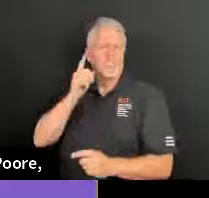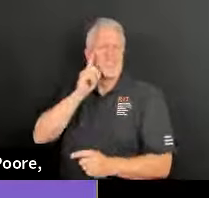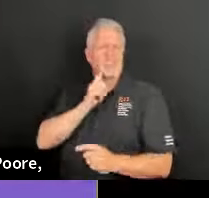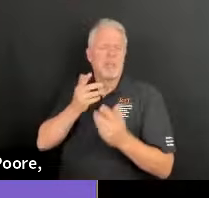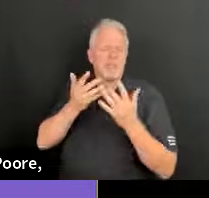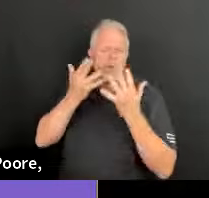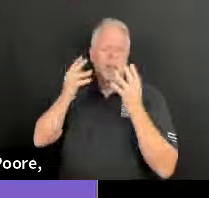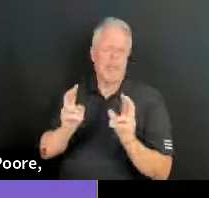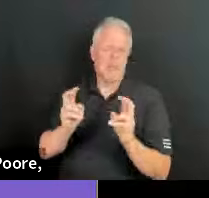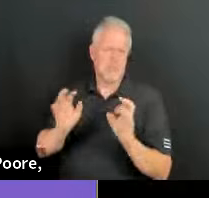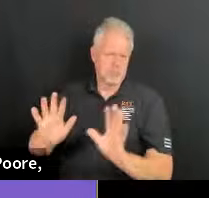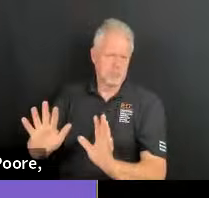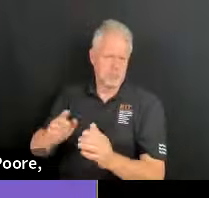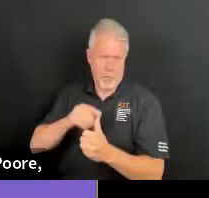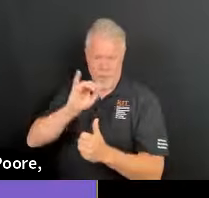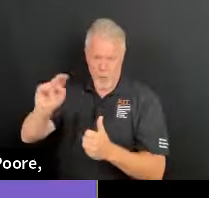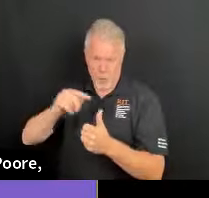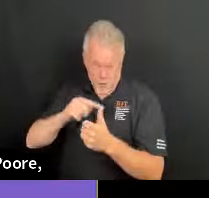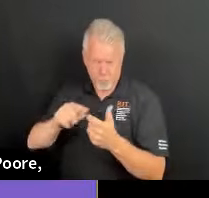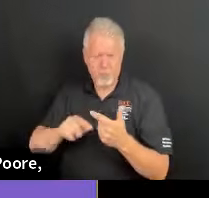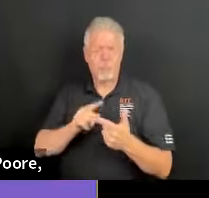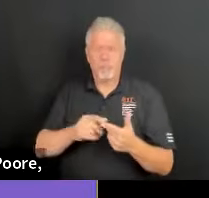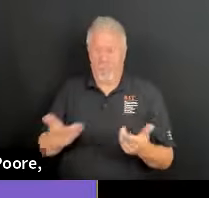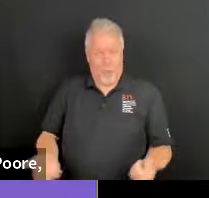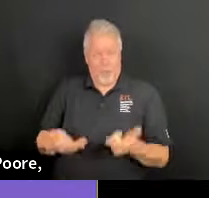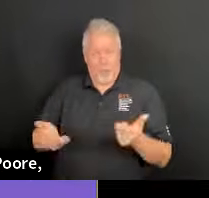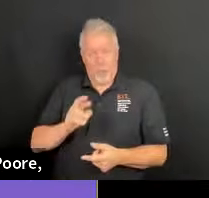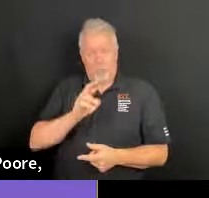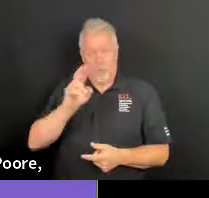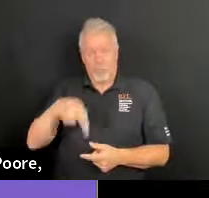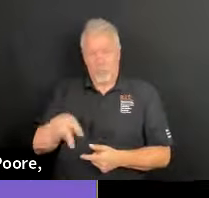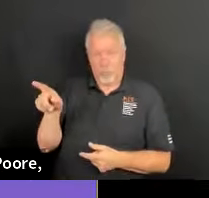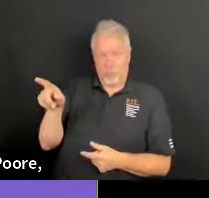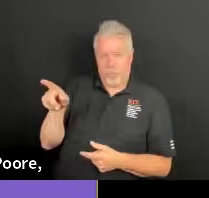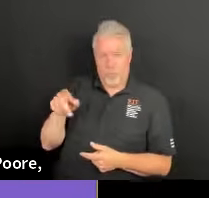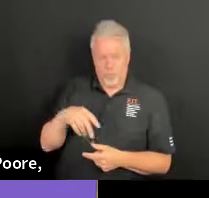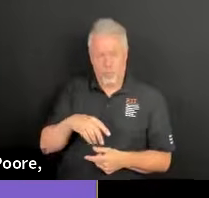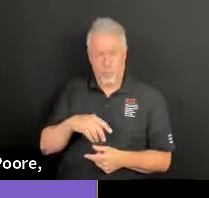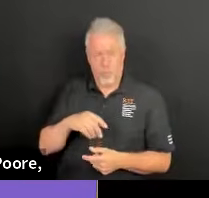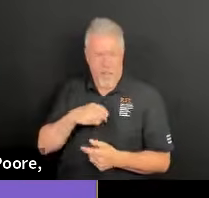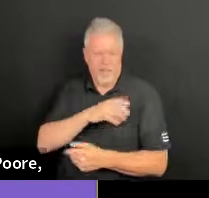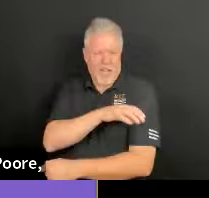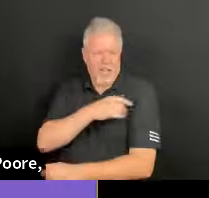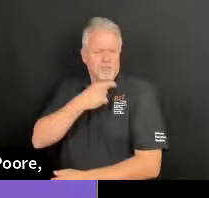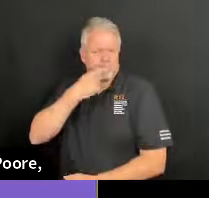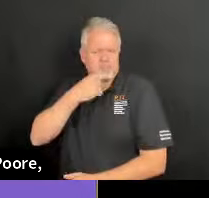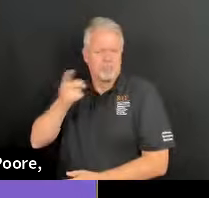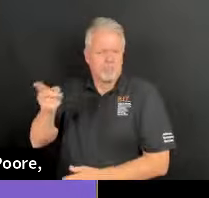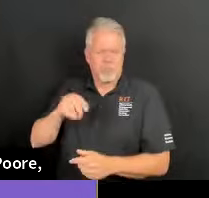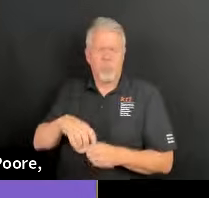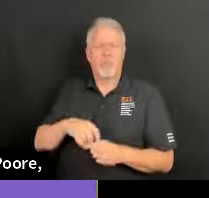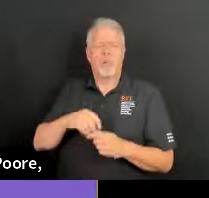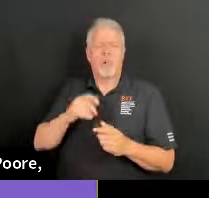pillar of those institutions. They're deaf friendly. They still have people who sign, but it's no longer a core of their